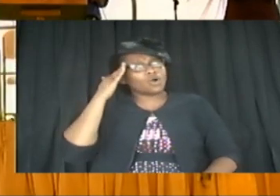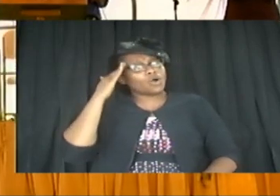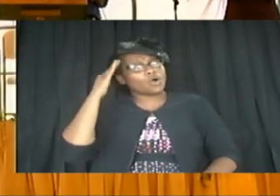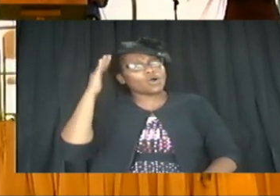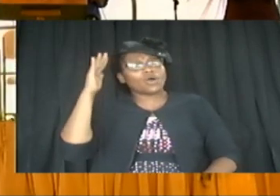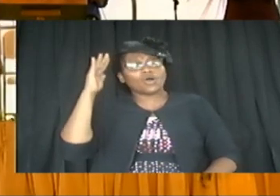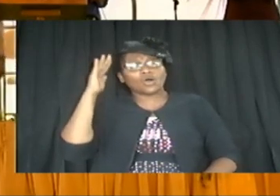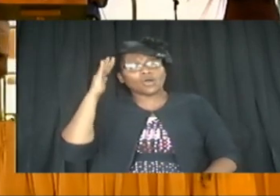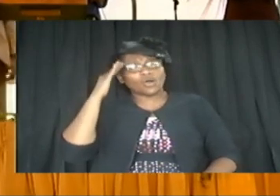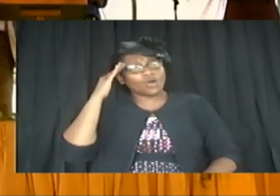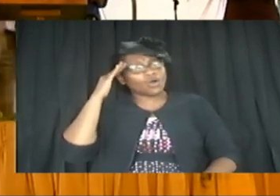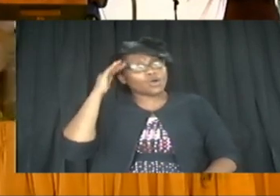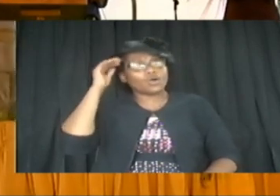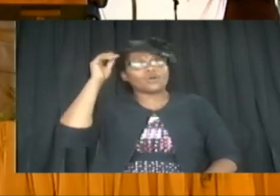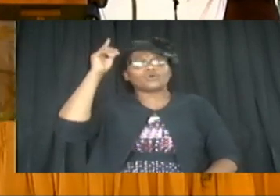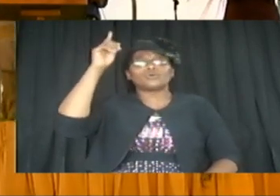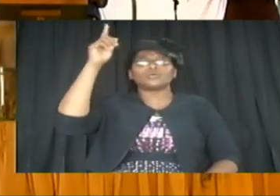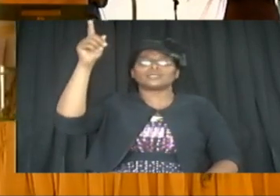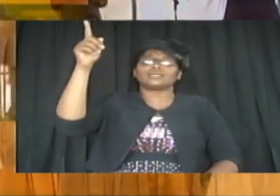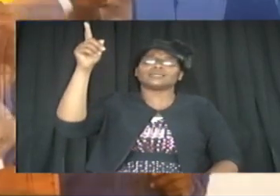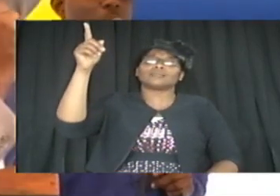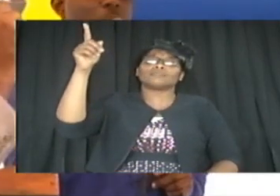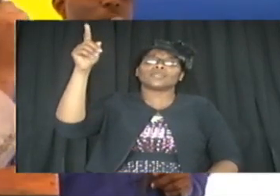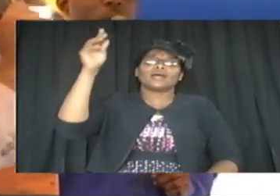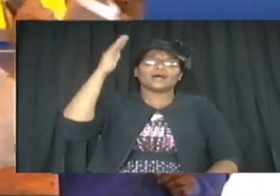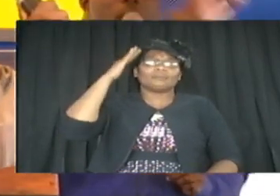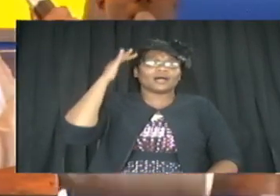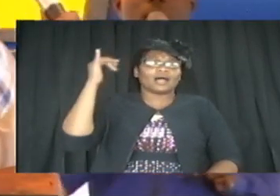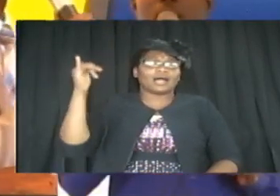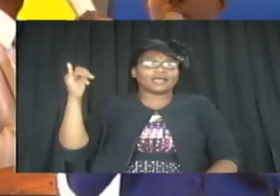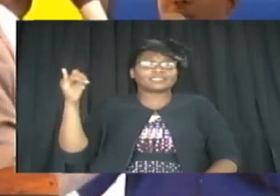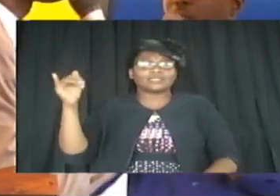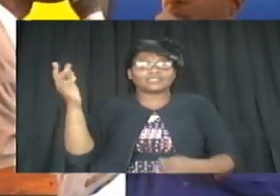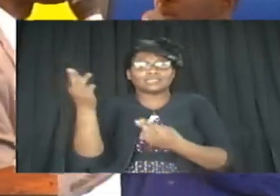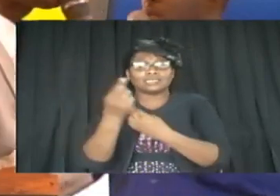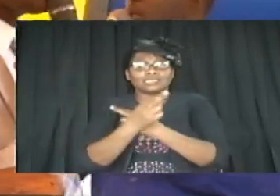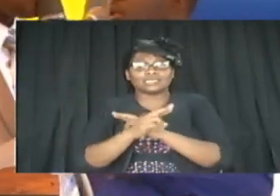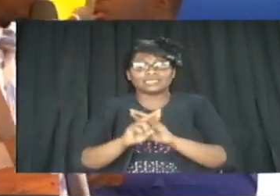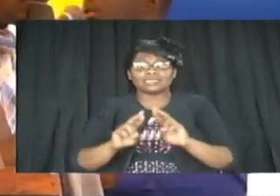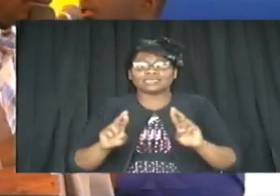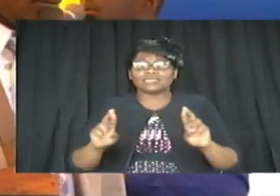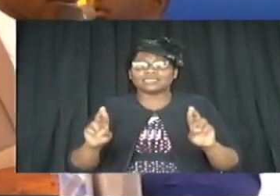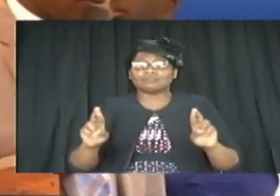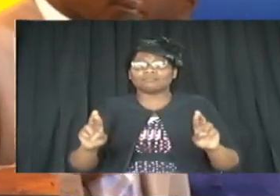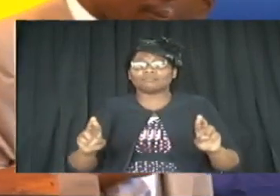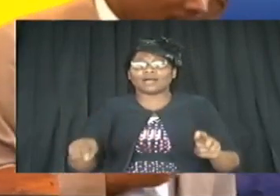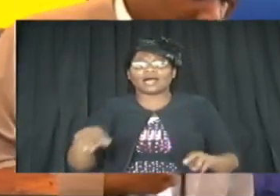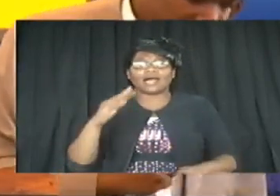Thank you.